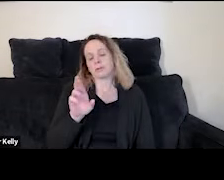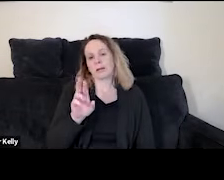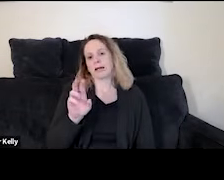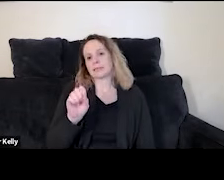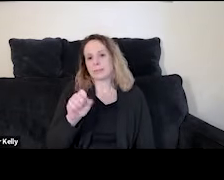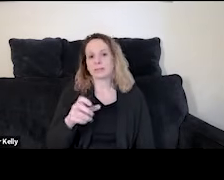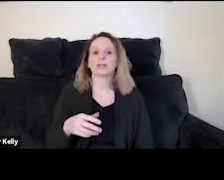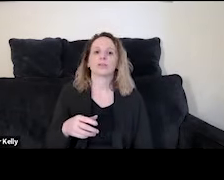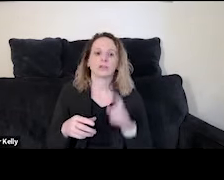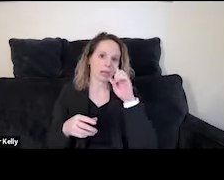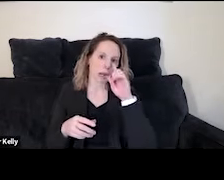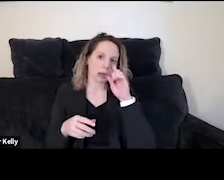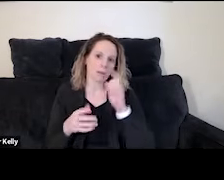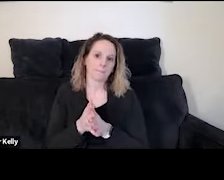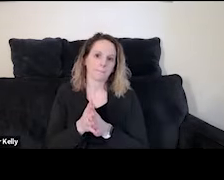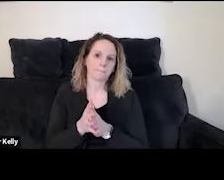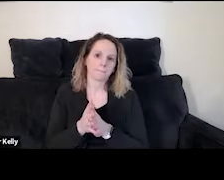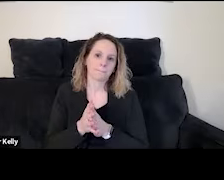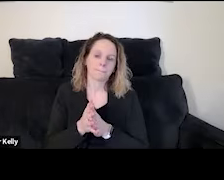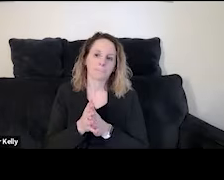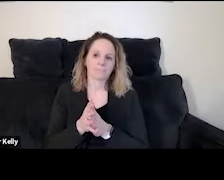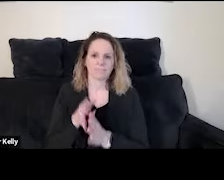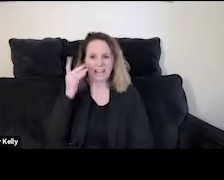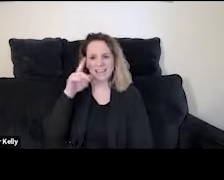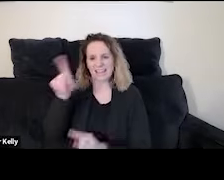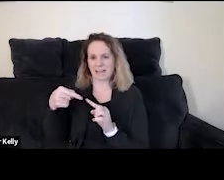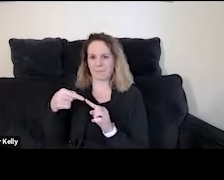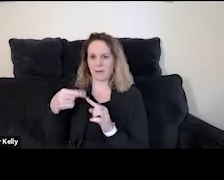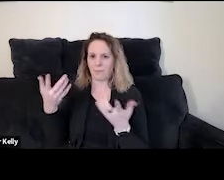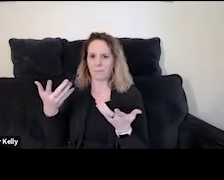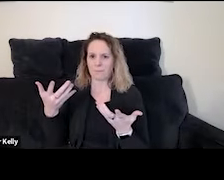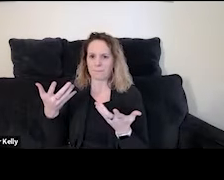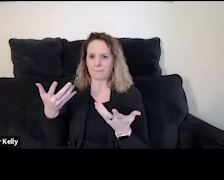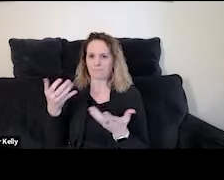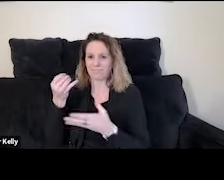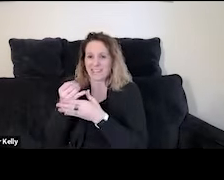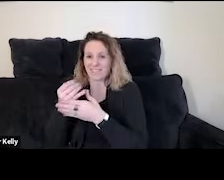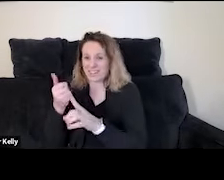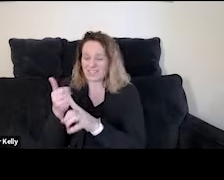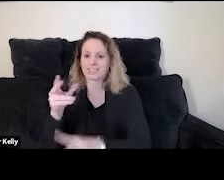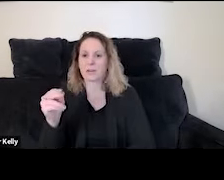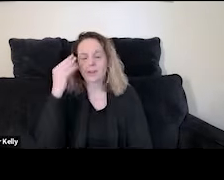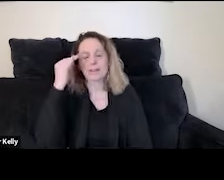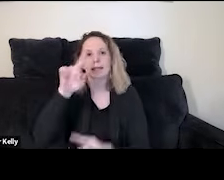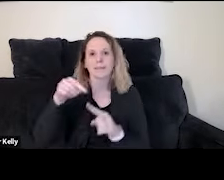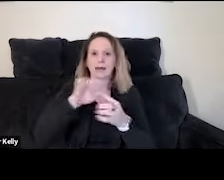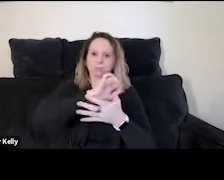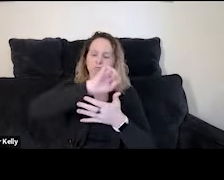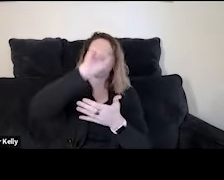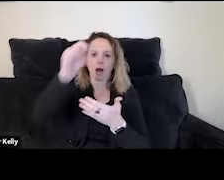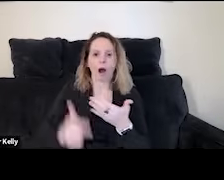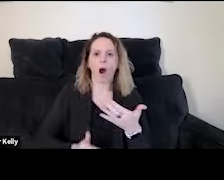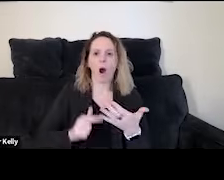in implementation science. In other words, we're not just thinking about the intervention itself, we're thinking about all of those external